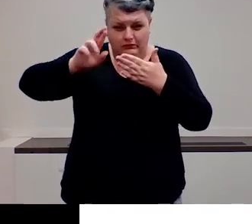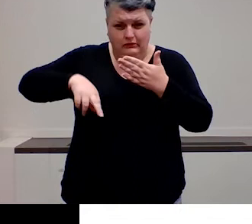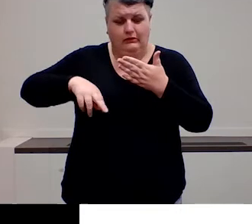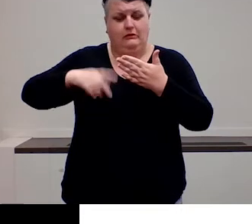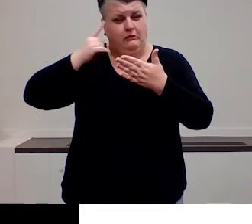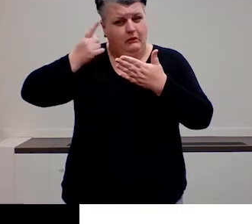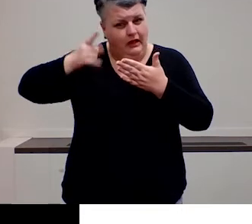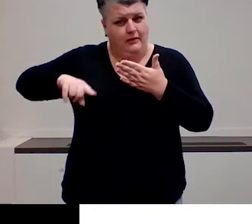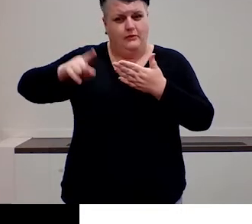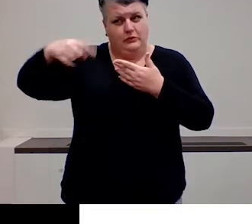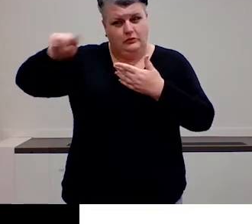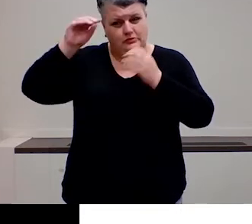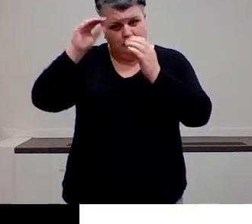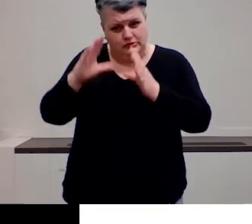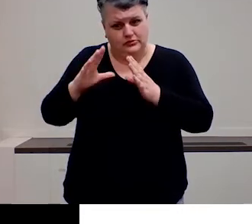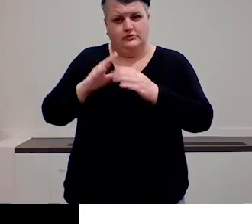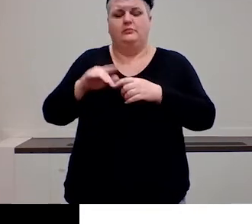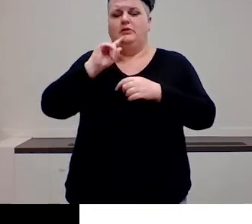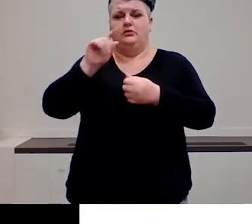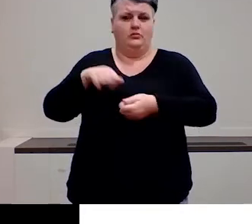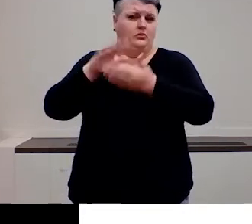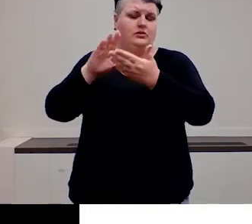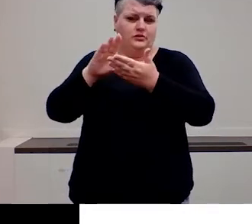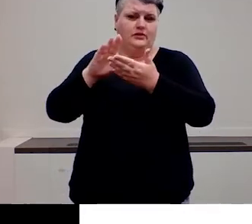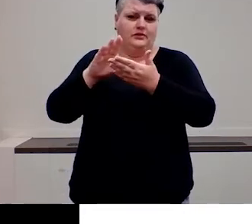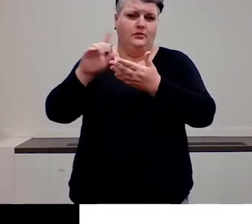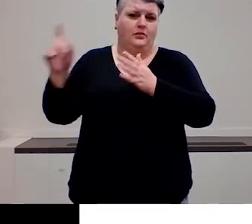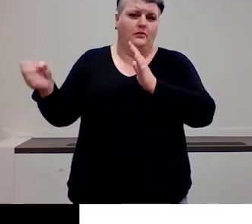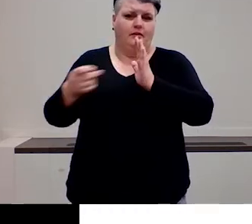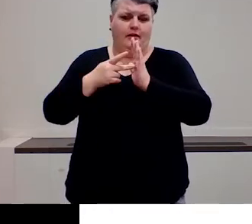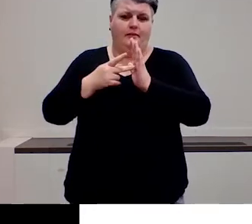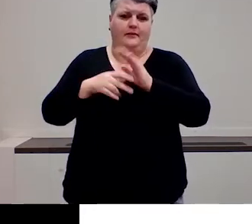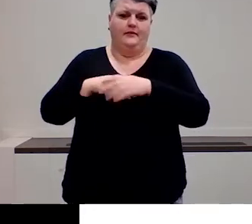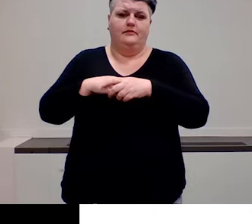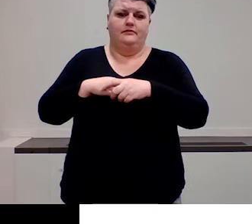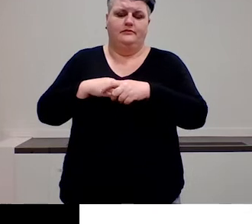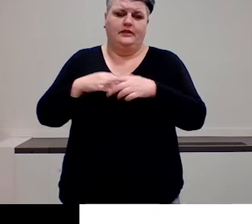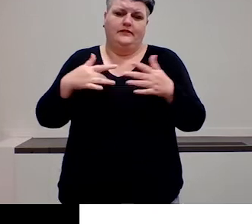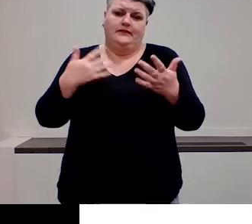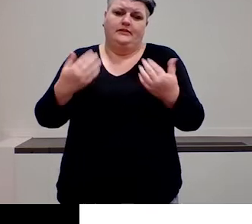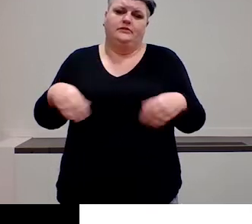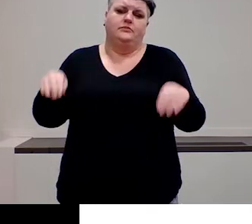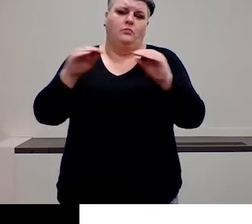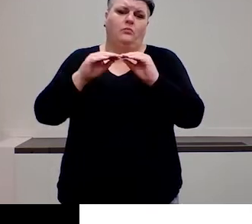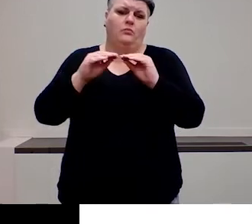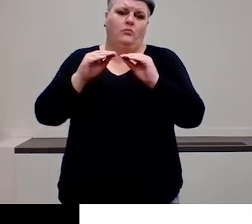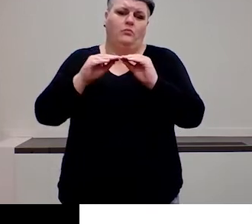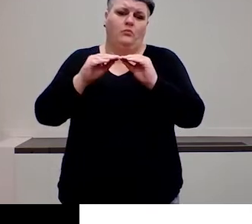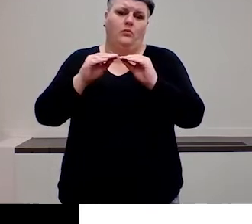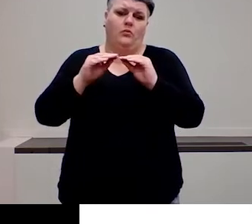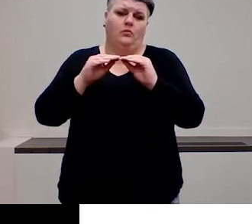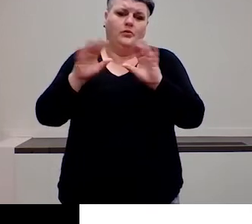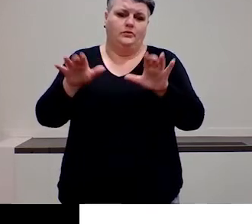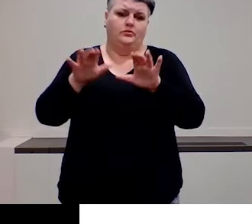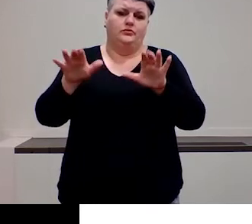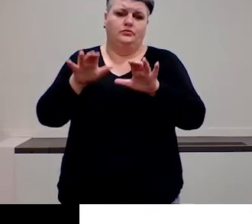make sure that that we've addressed it when they come back. So I just feel like there's more that we can do, or